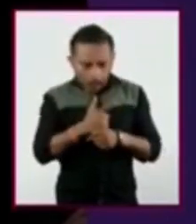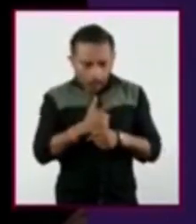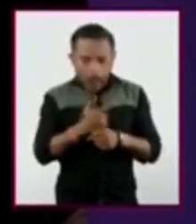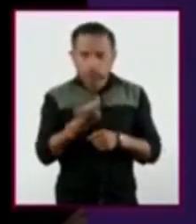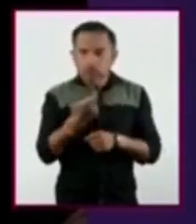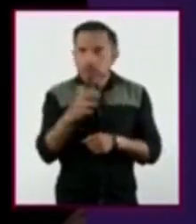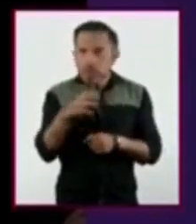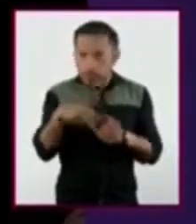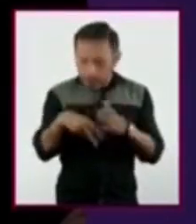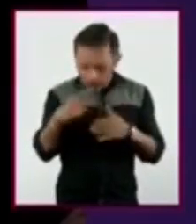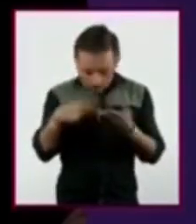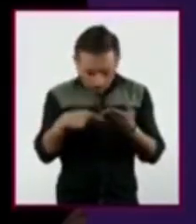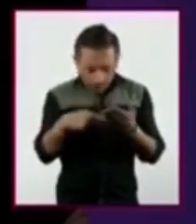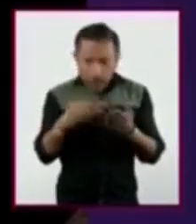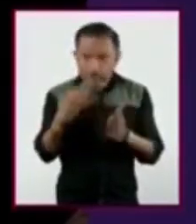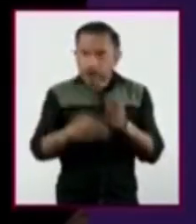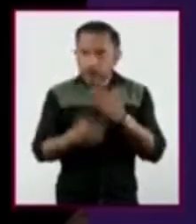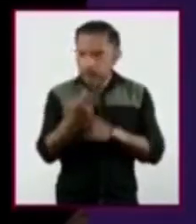cuenta.